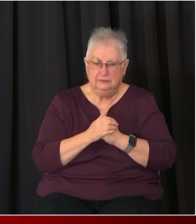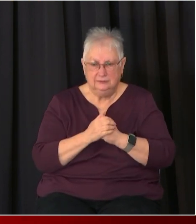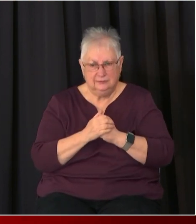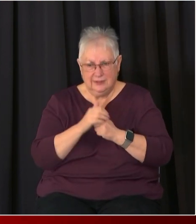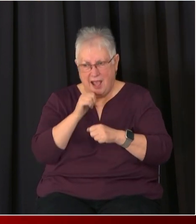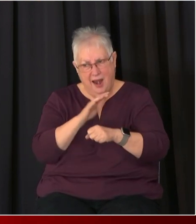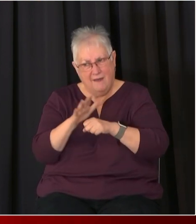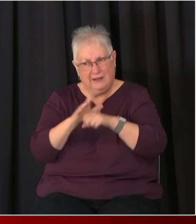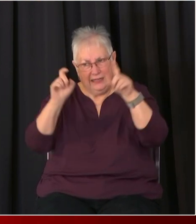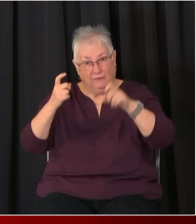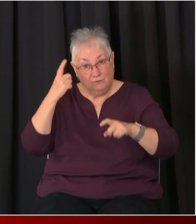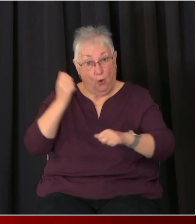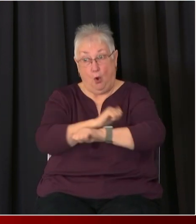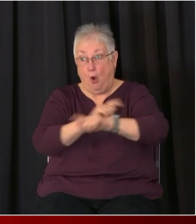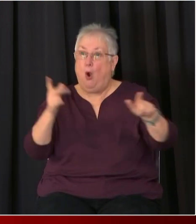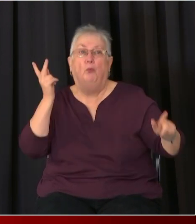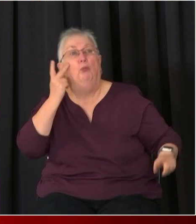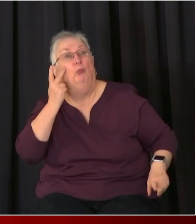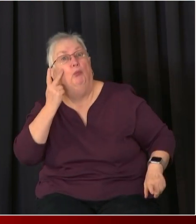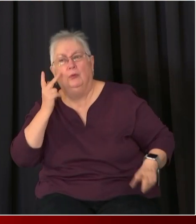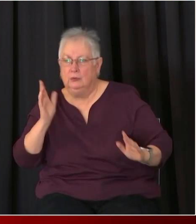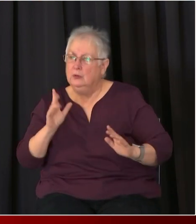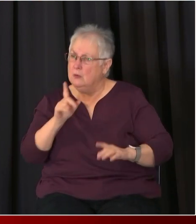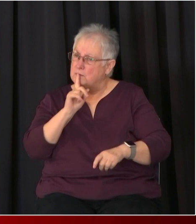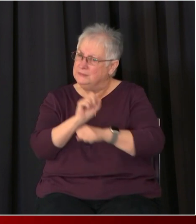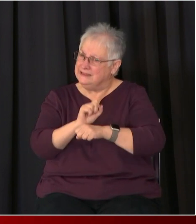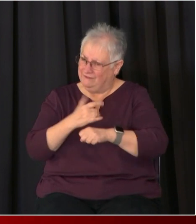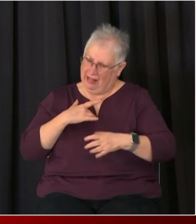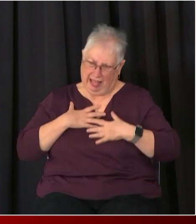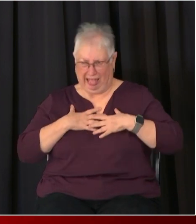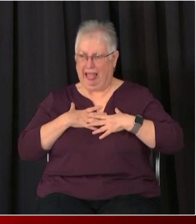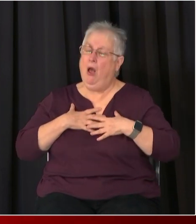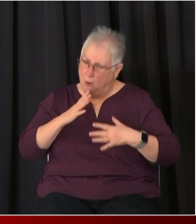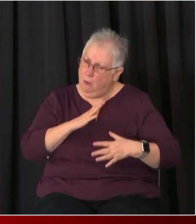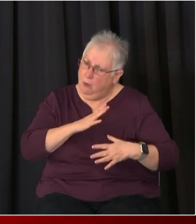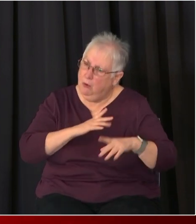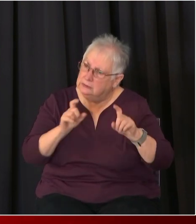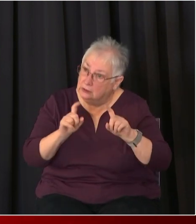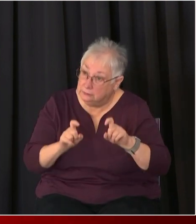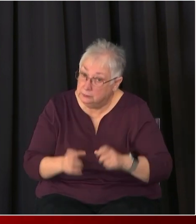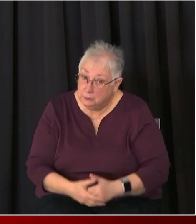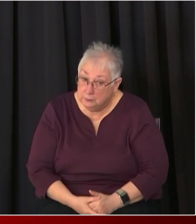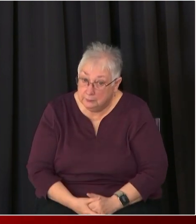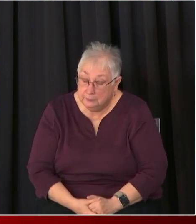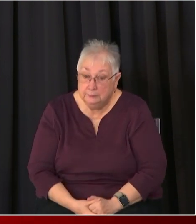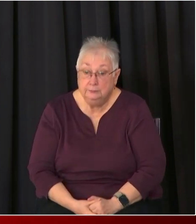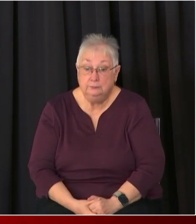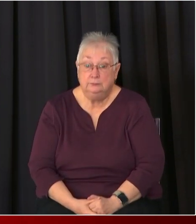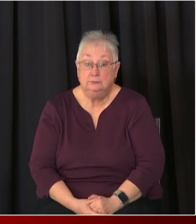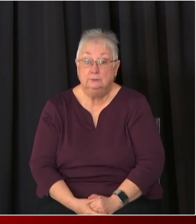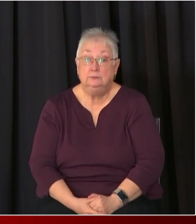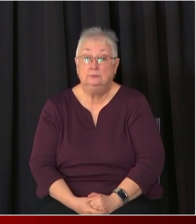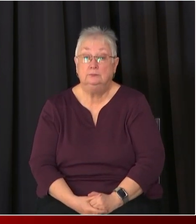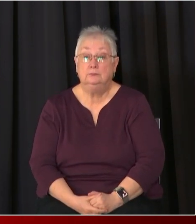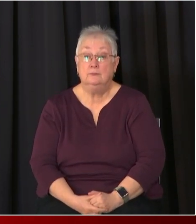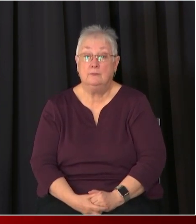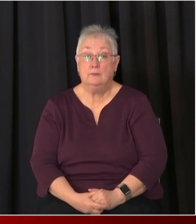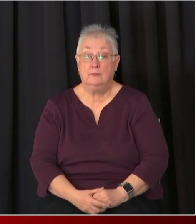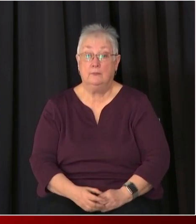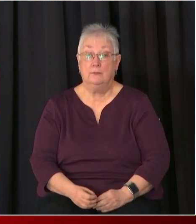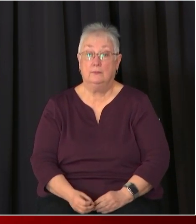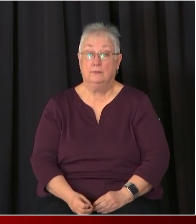a very helpful, I think, scenario as it relates to travel and having dinner with your family.